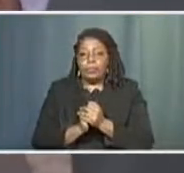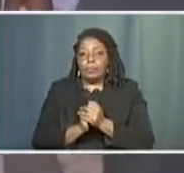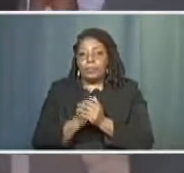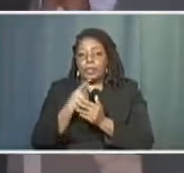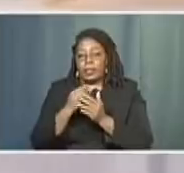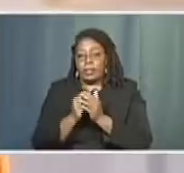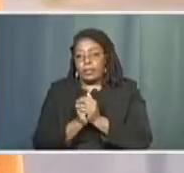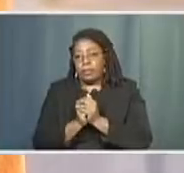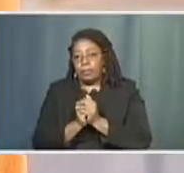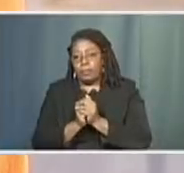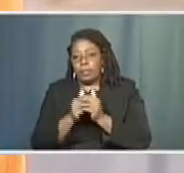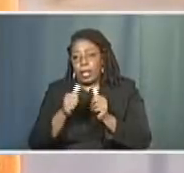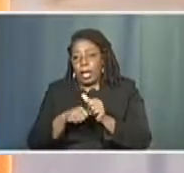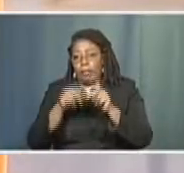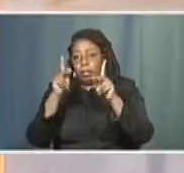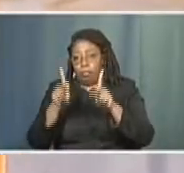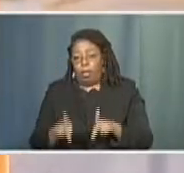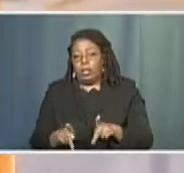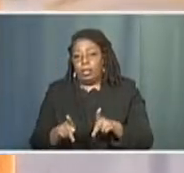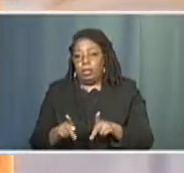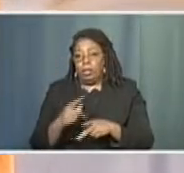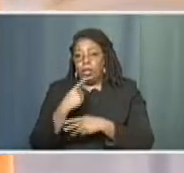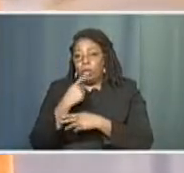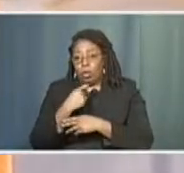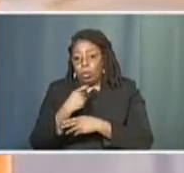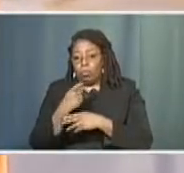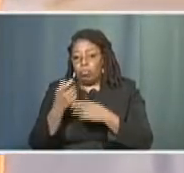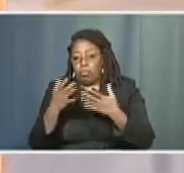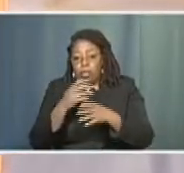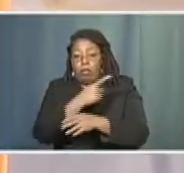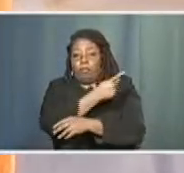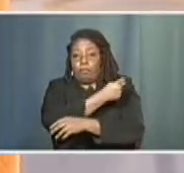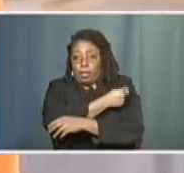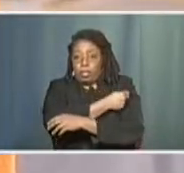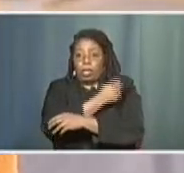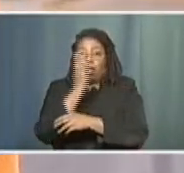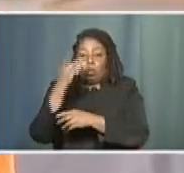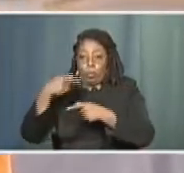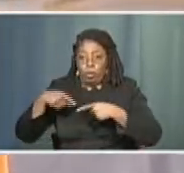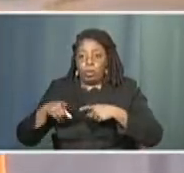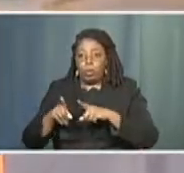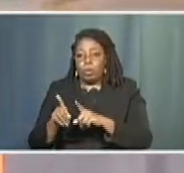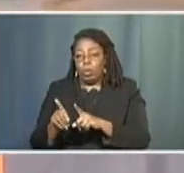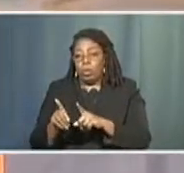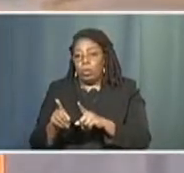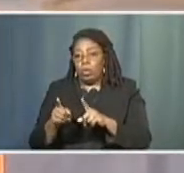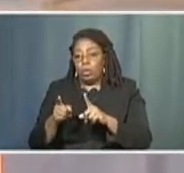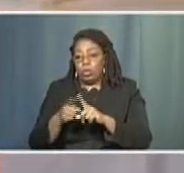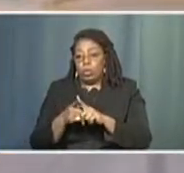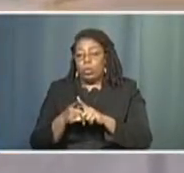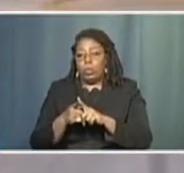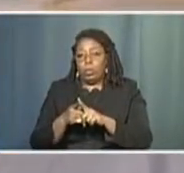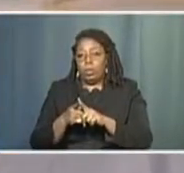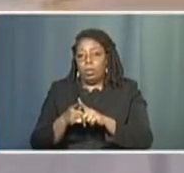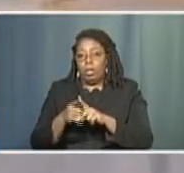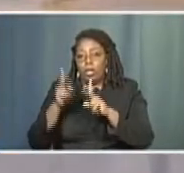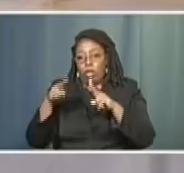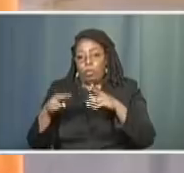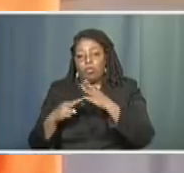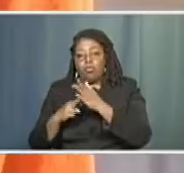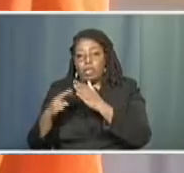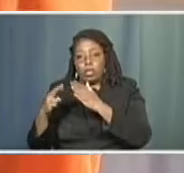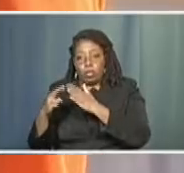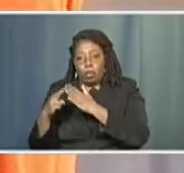Well, everybody that has gotten vaccinated will go to Human Resource, Ernestine, and their name